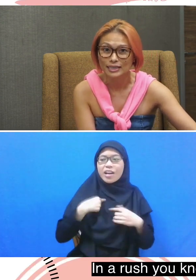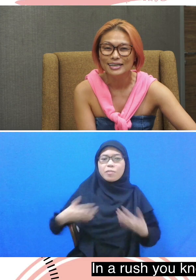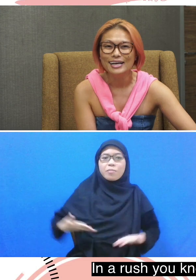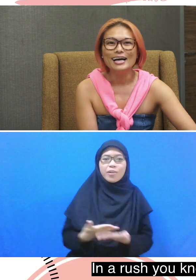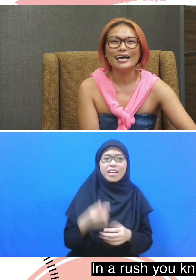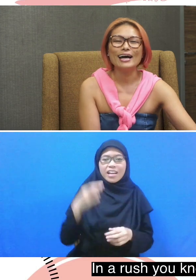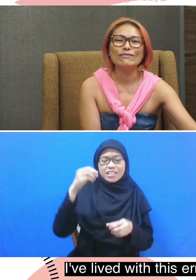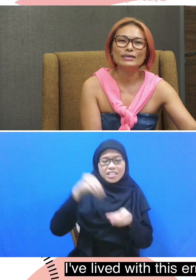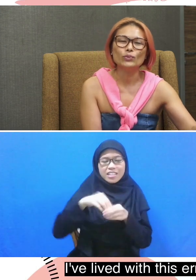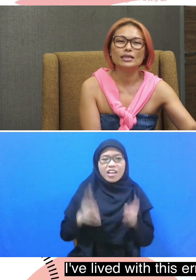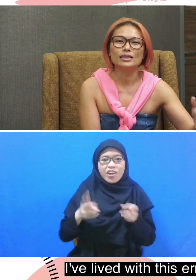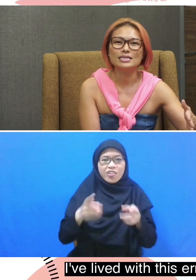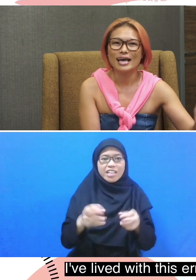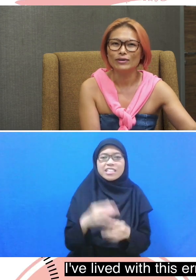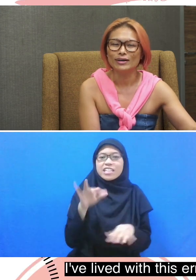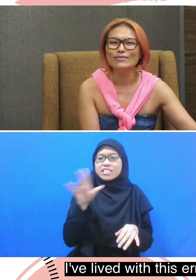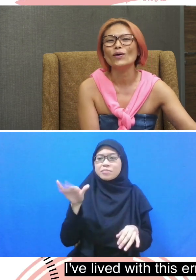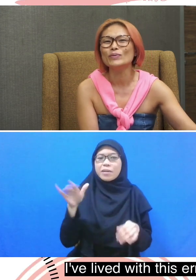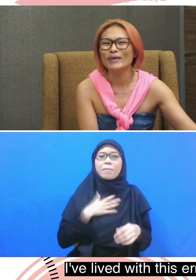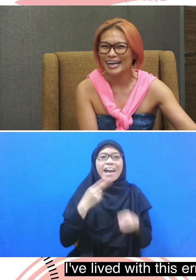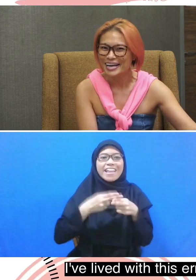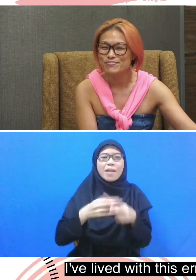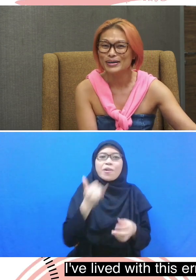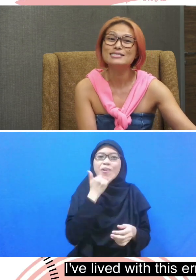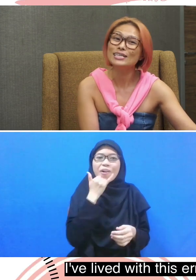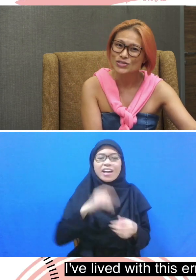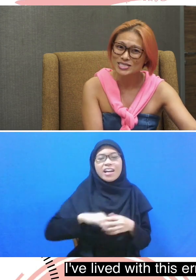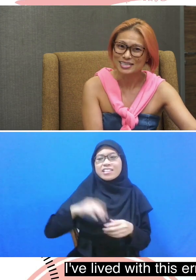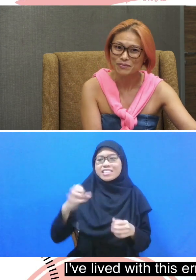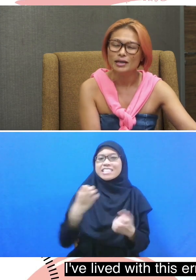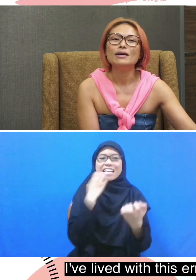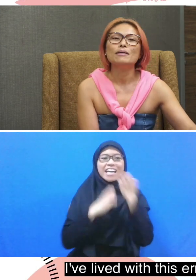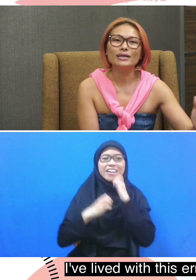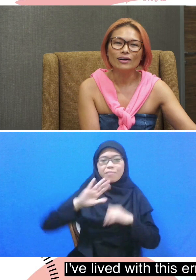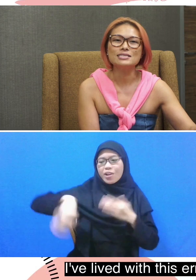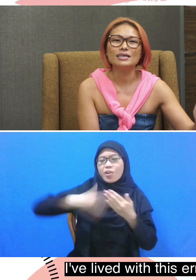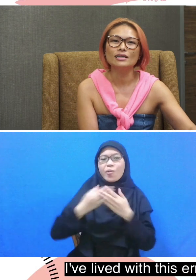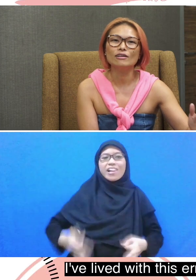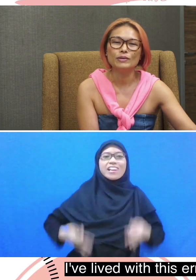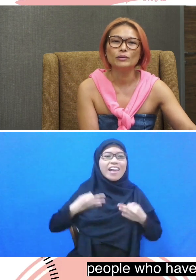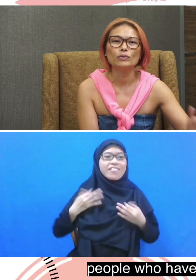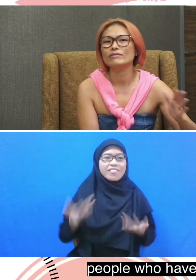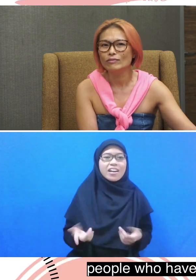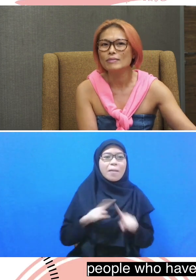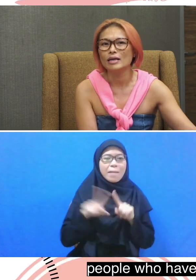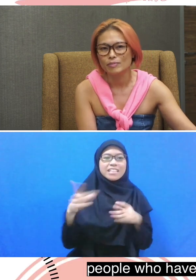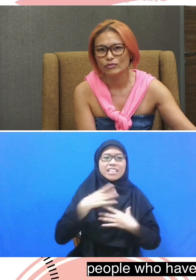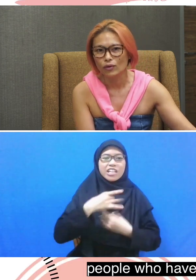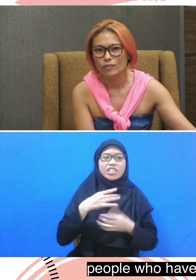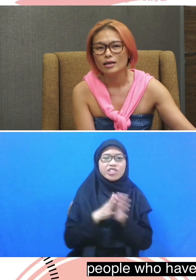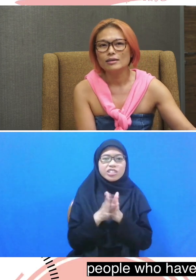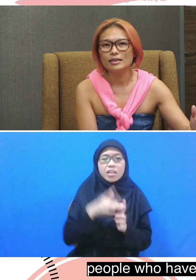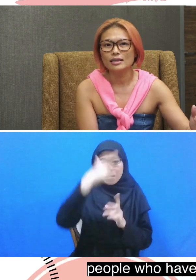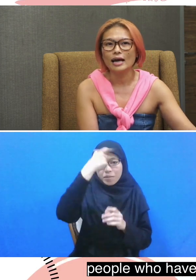wrongly. And I've lived with this error for all my life. But it's interesting because a lot of people who have never met me